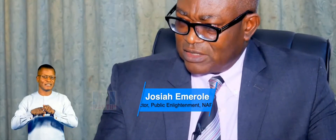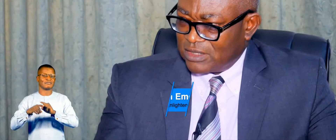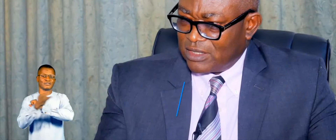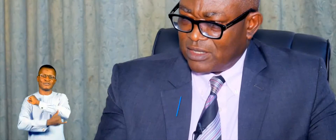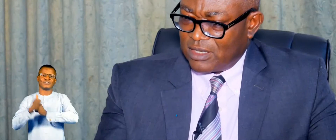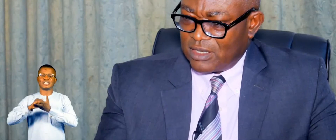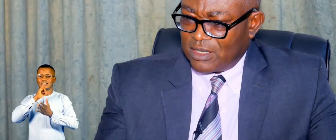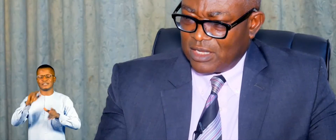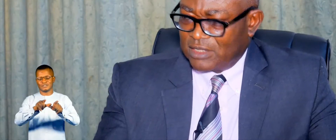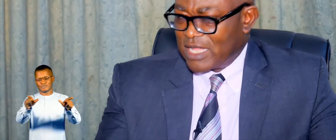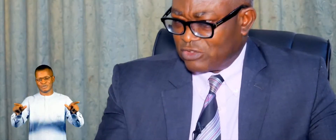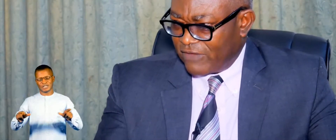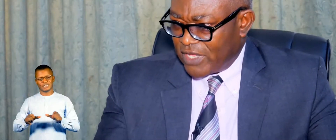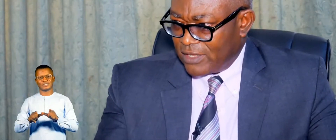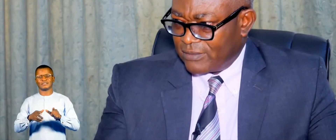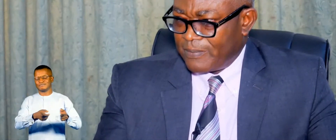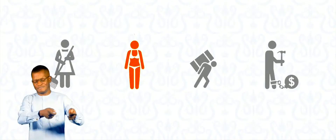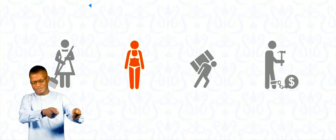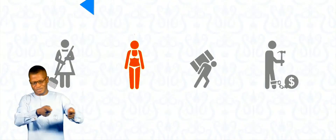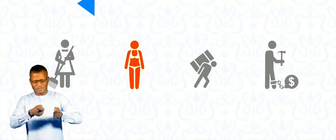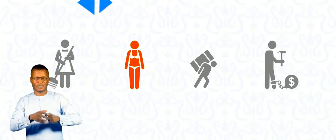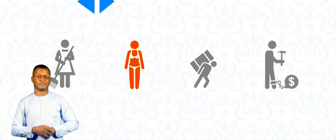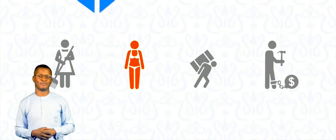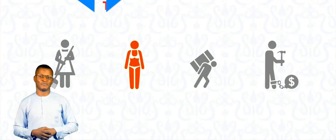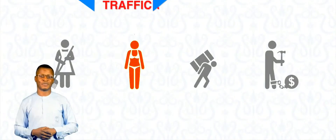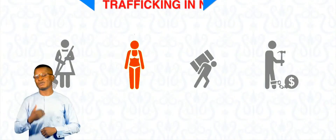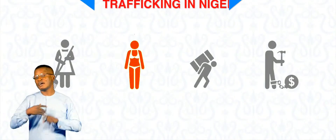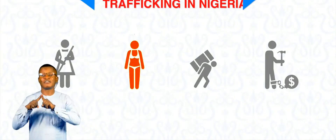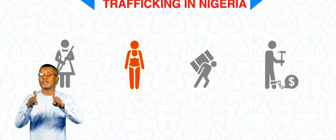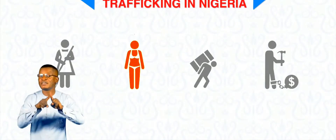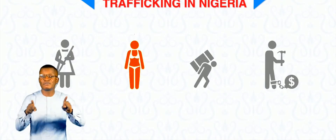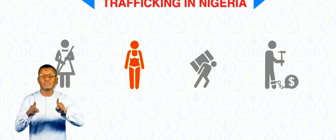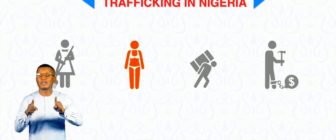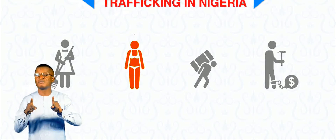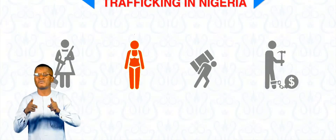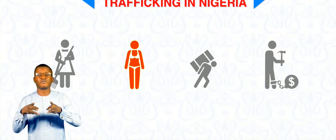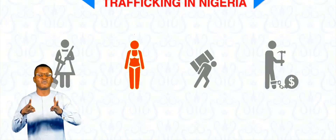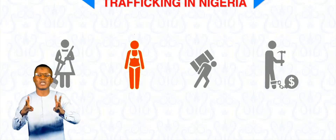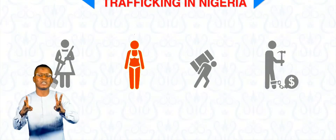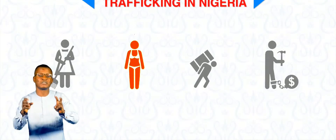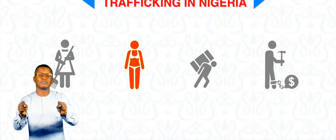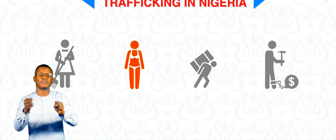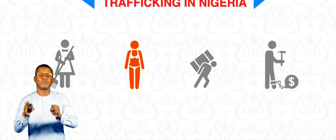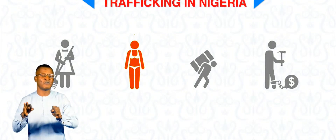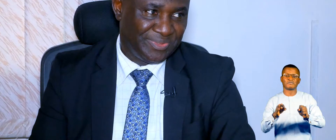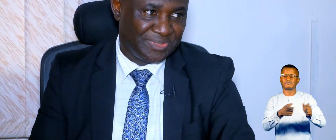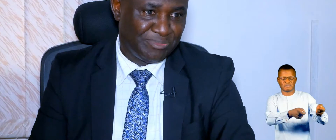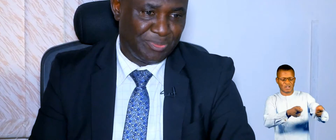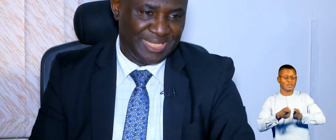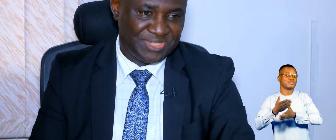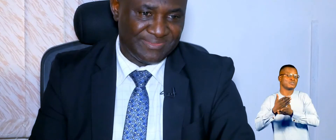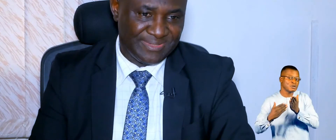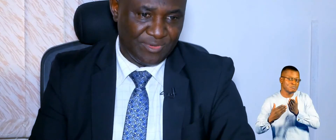that is internal trafficking. There are various forms of internal trafficking.